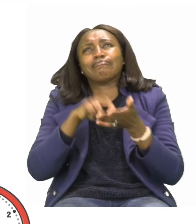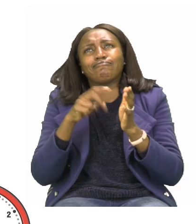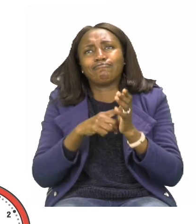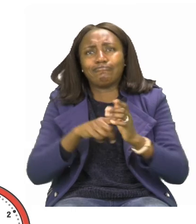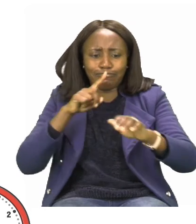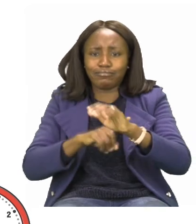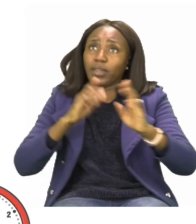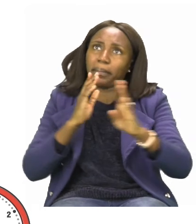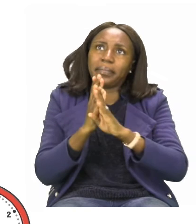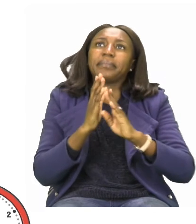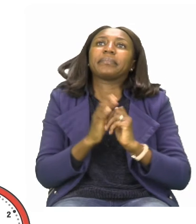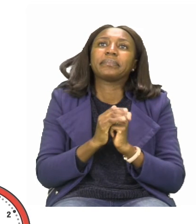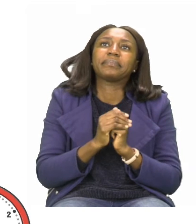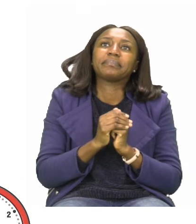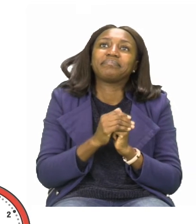C says